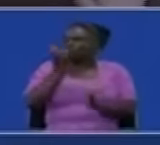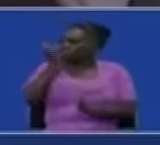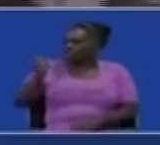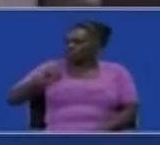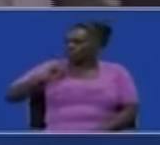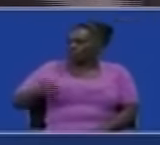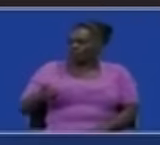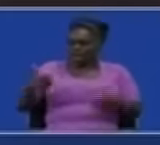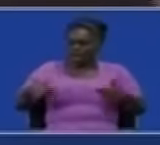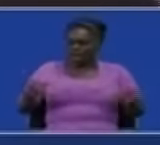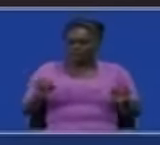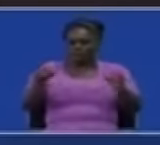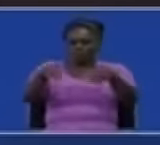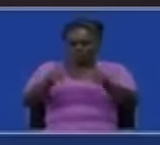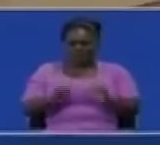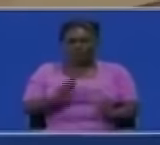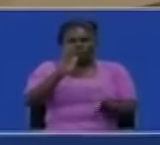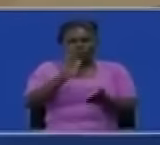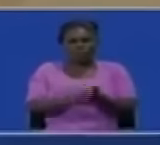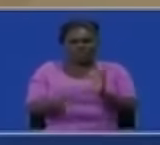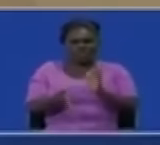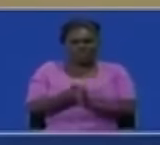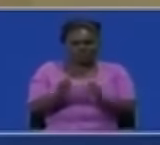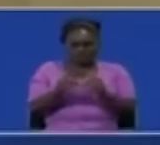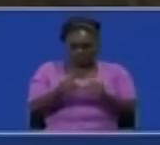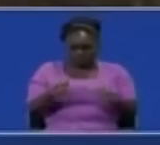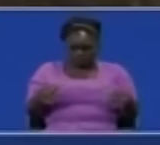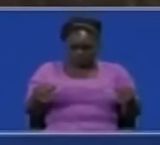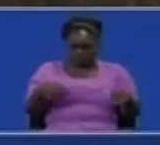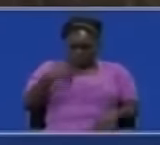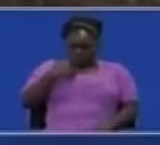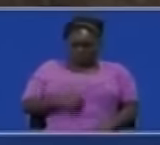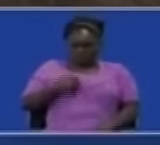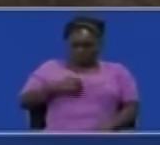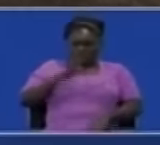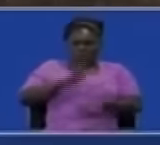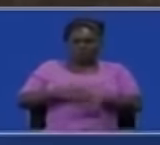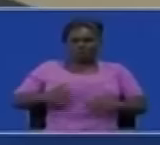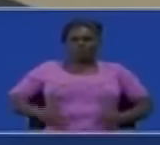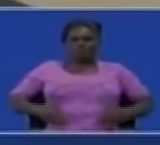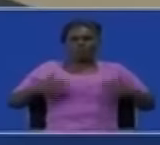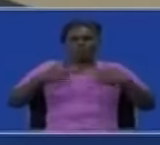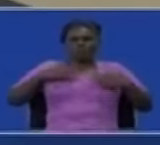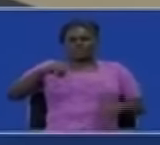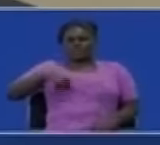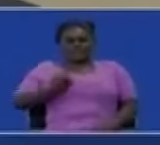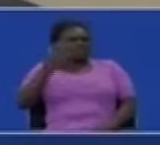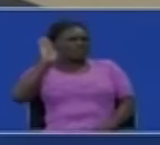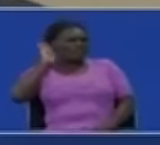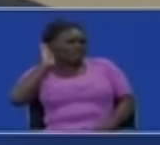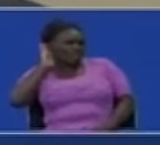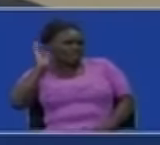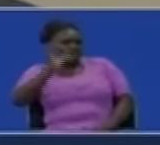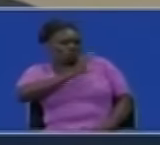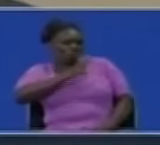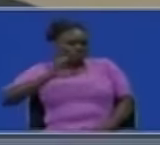not allow the burial to proceed without an independent autopsy conducted on To's body. I am told the committee has